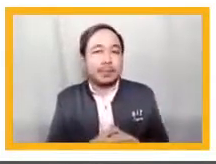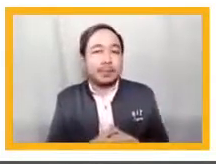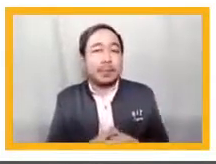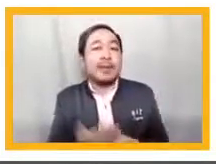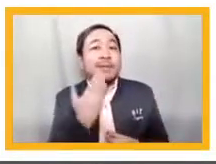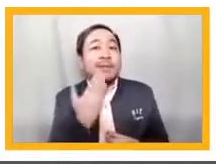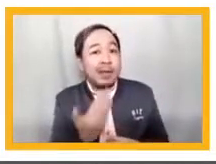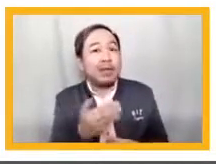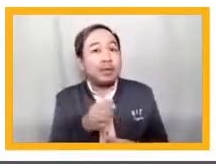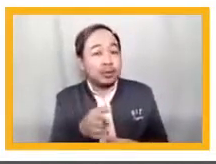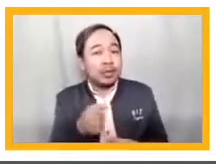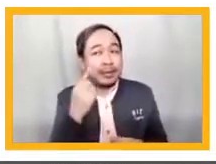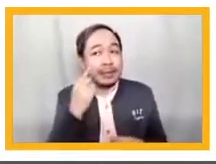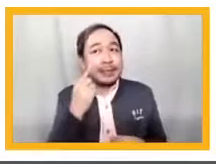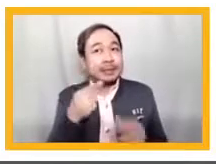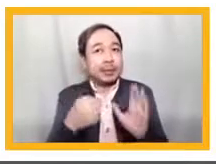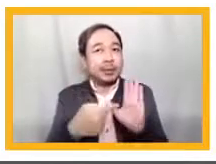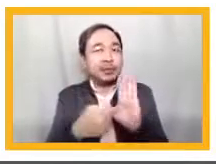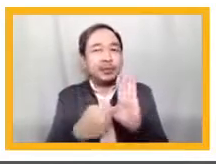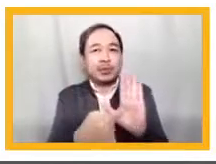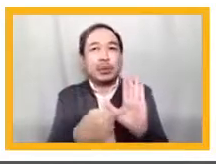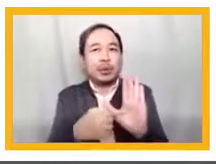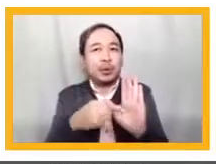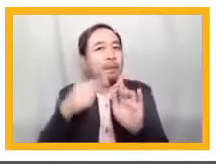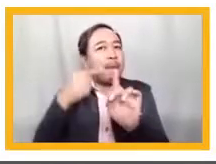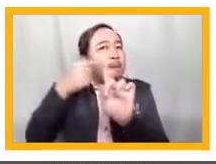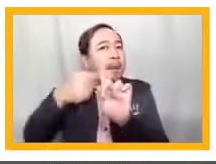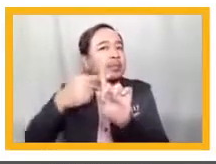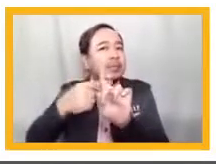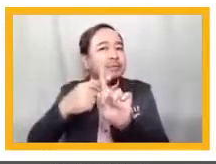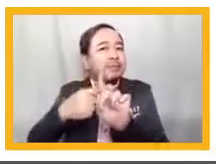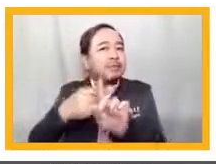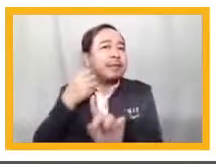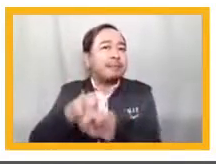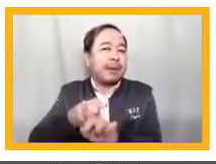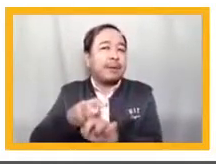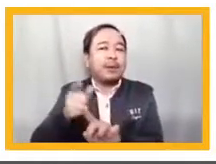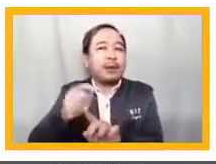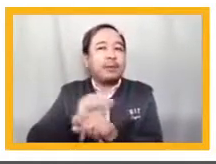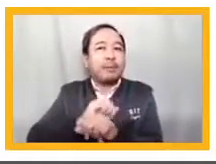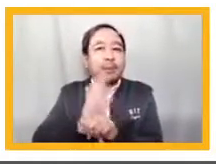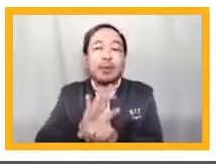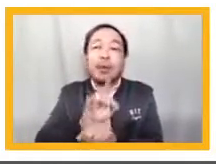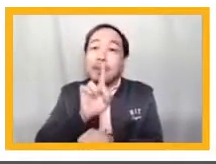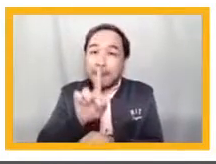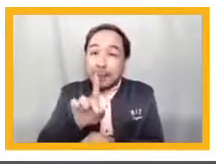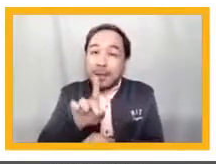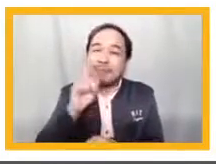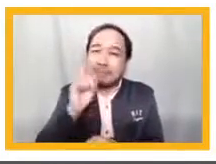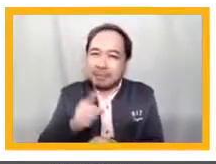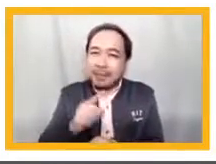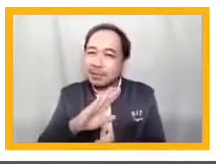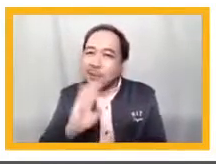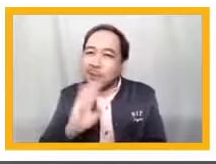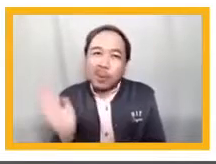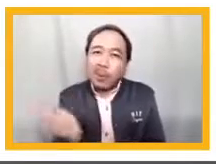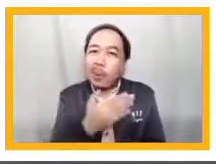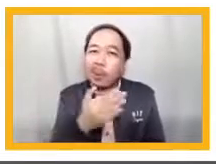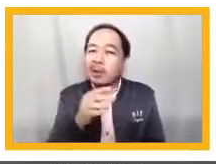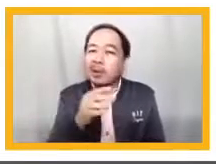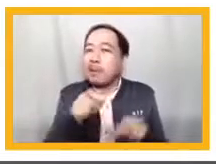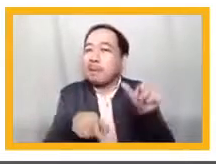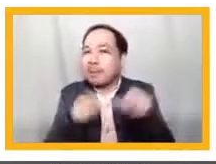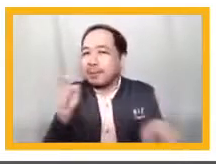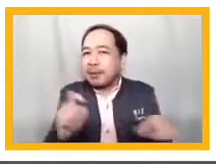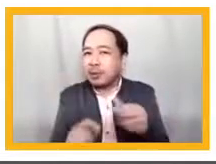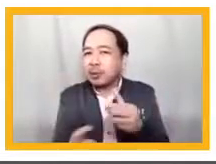of the pandemic, but you also say we are in completely new territory everywhere in the world. So we have to work together to create